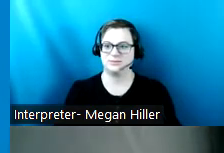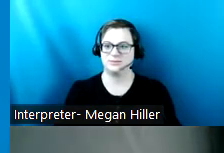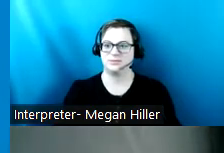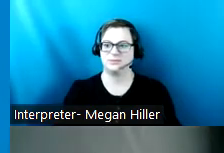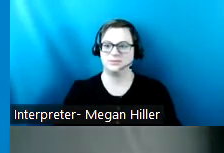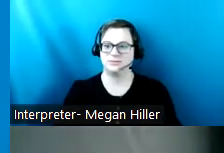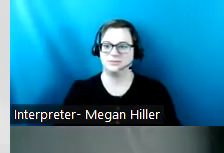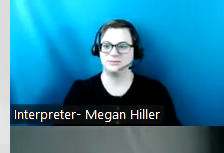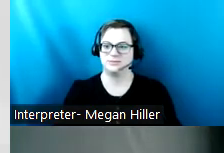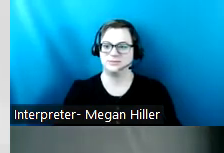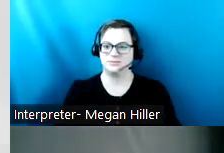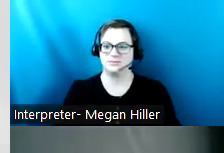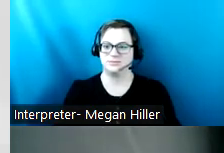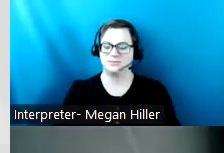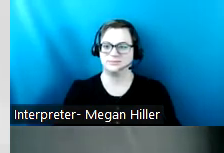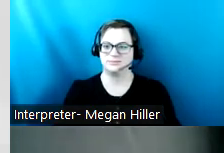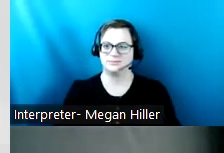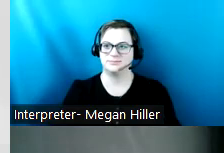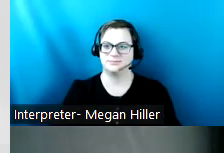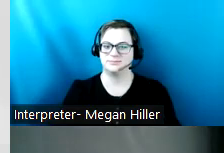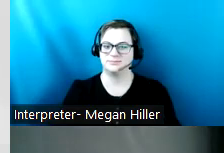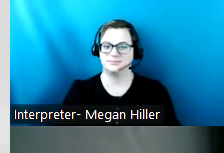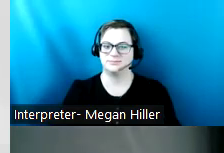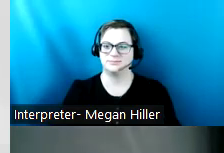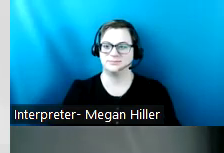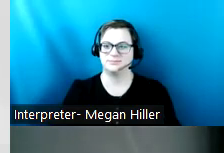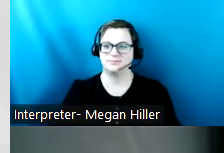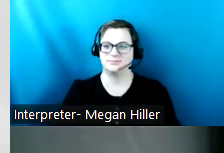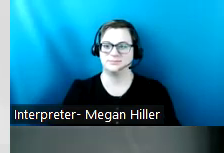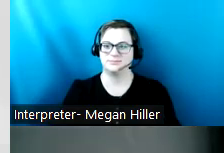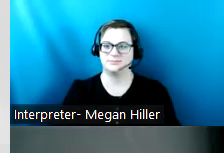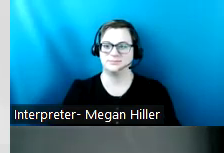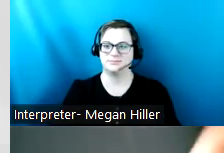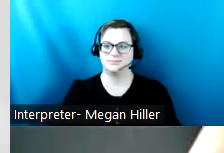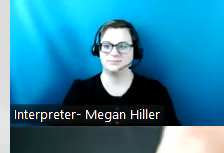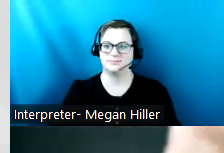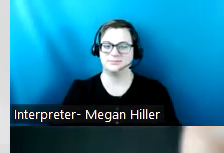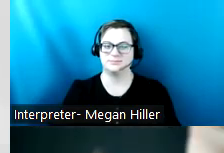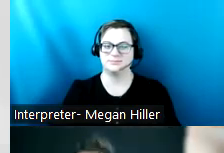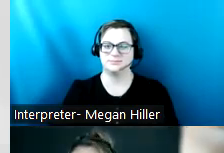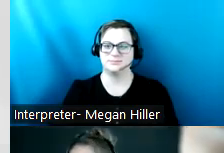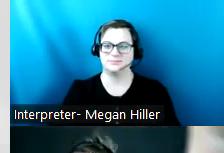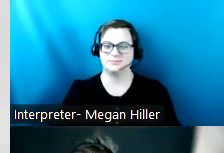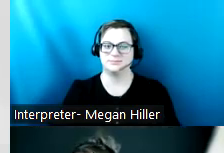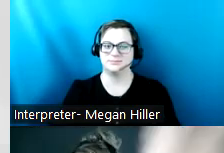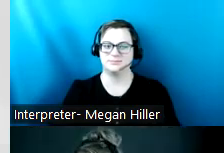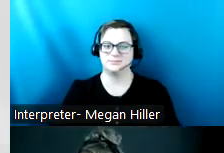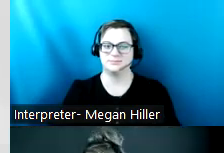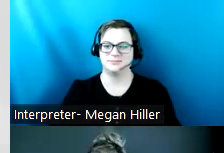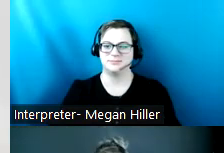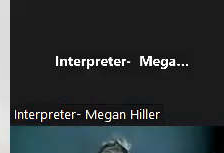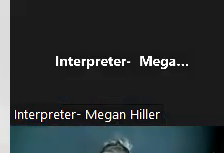with a couple of housekeeping items. And before I do that, we always like to start our meetings with our